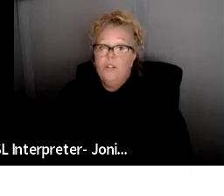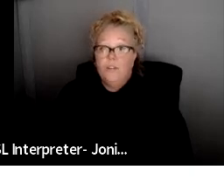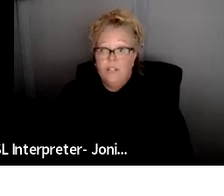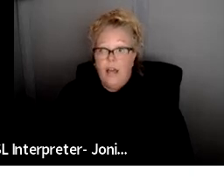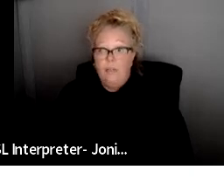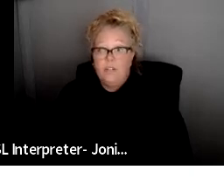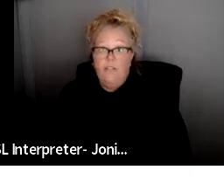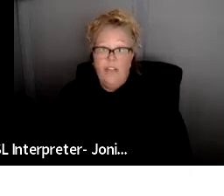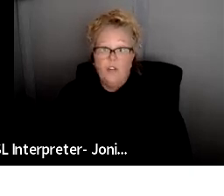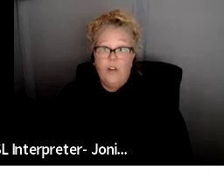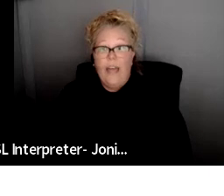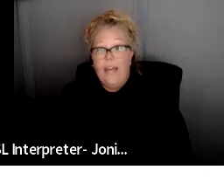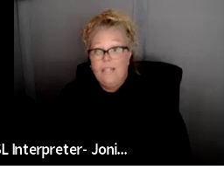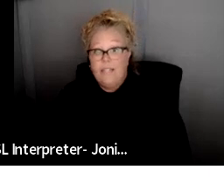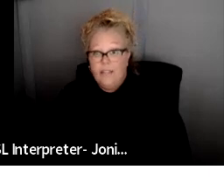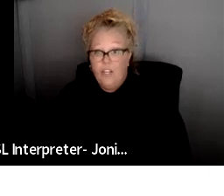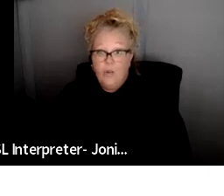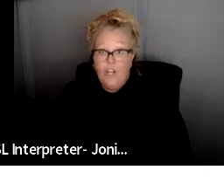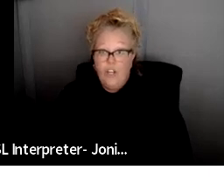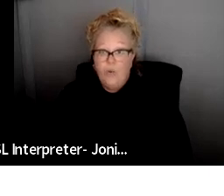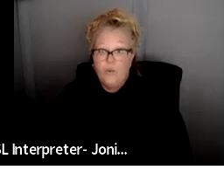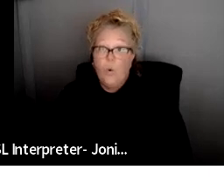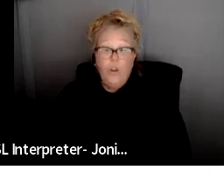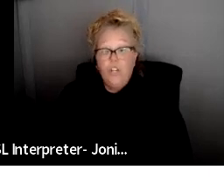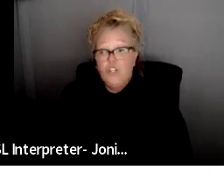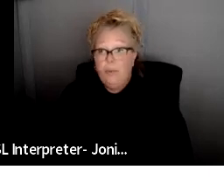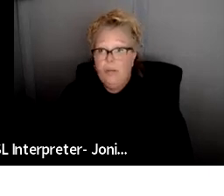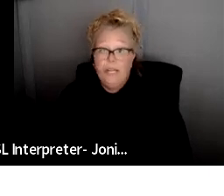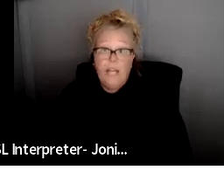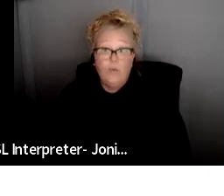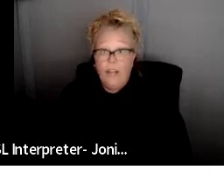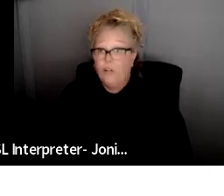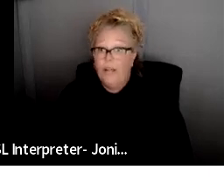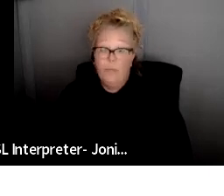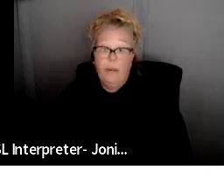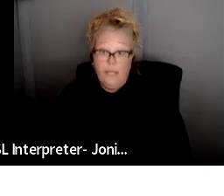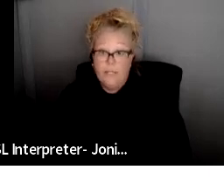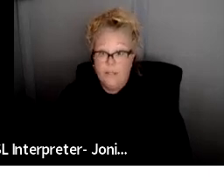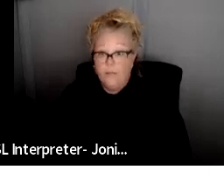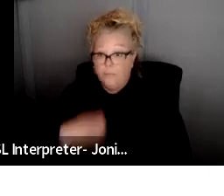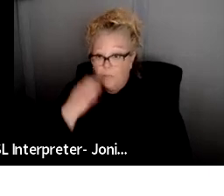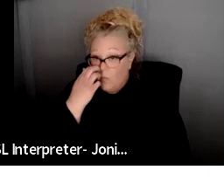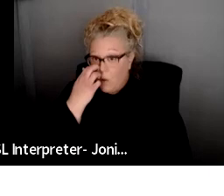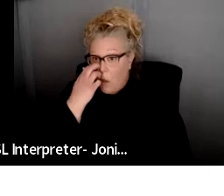There's two different types of either a headset that you could use, or you can just put it in like regular